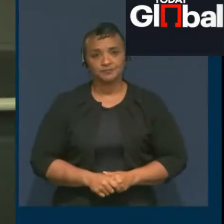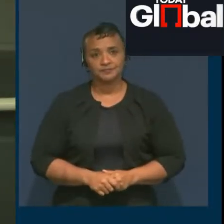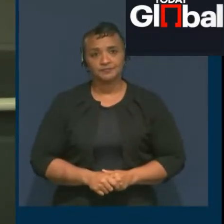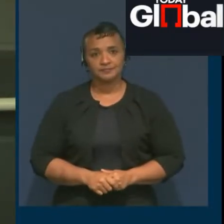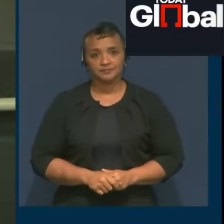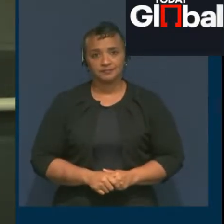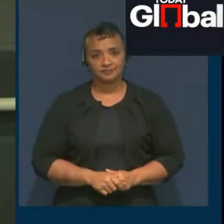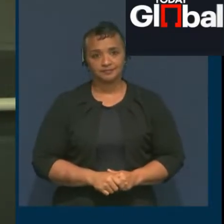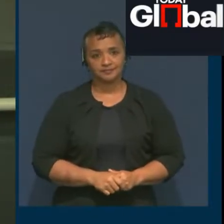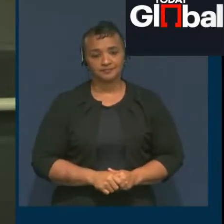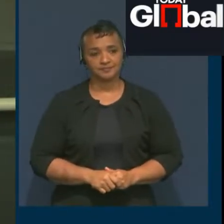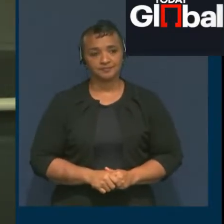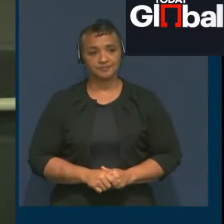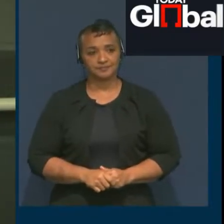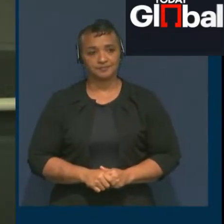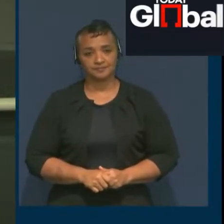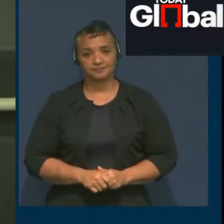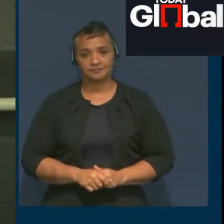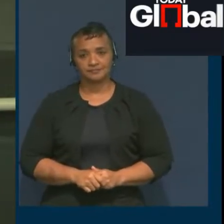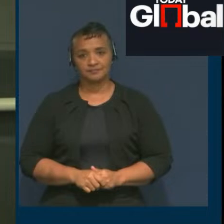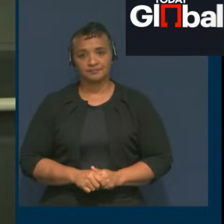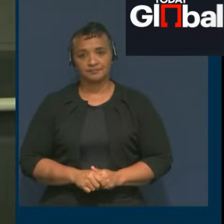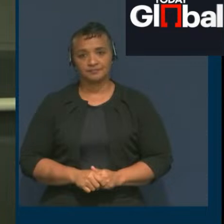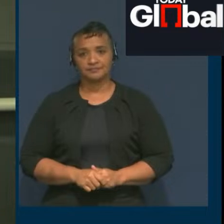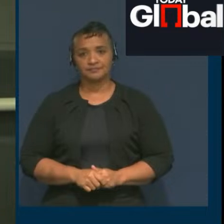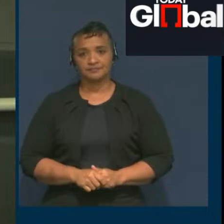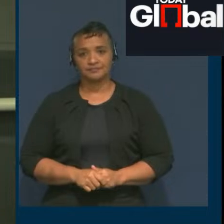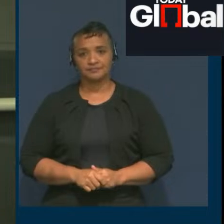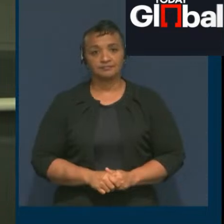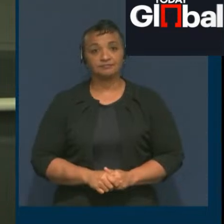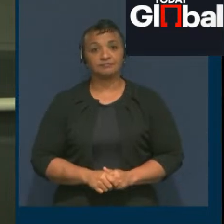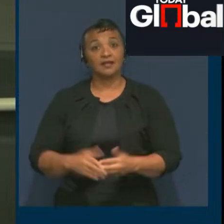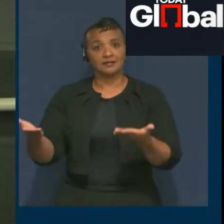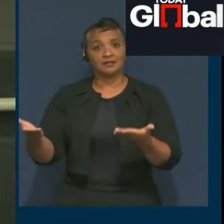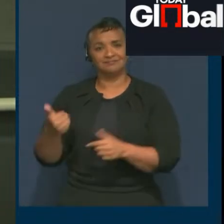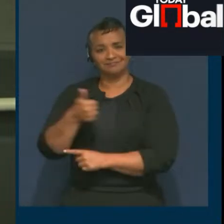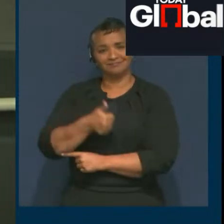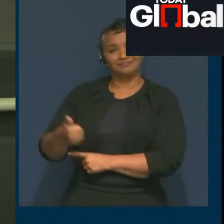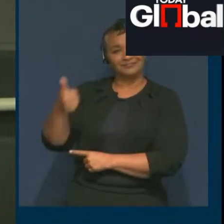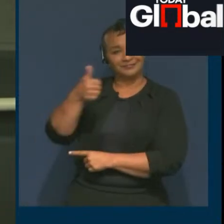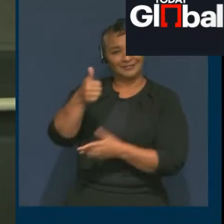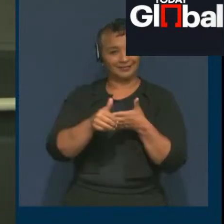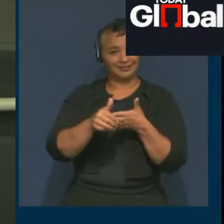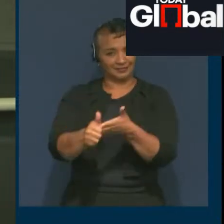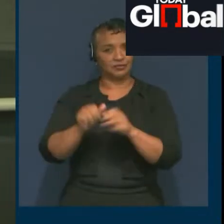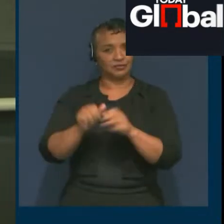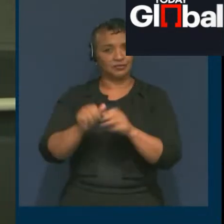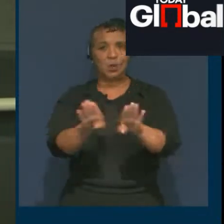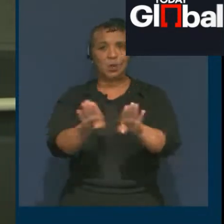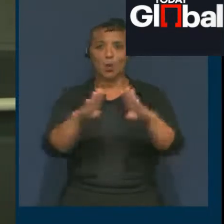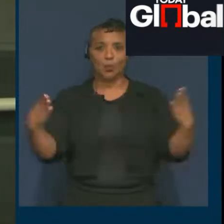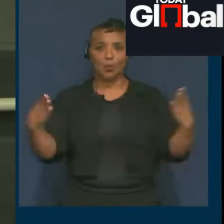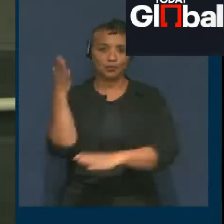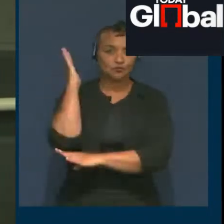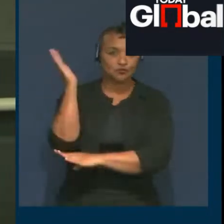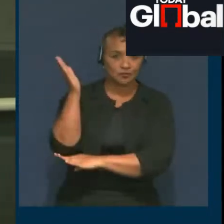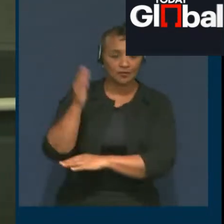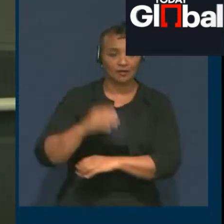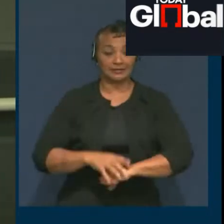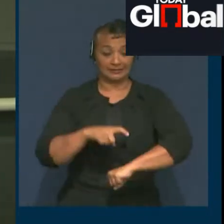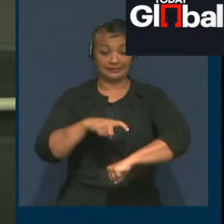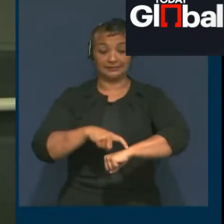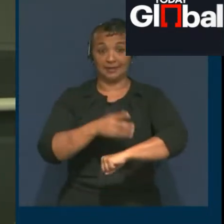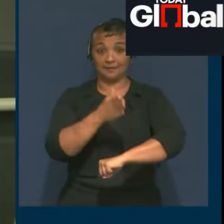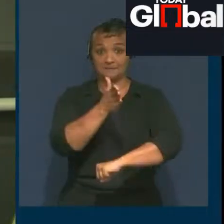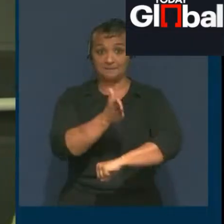Now I invite the head of delegation to deliver her opening remark. The maximum speaking time is